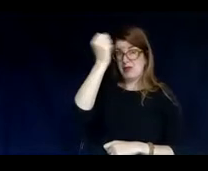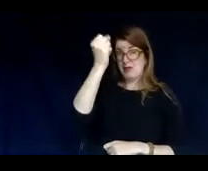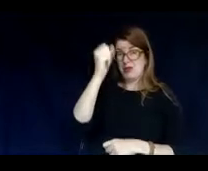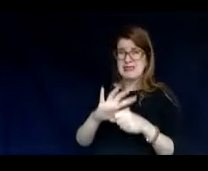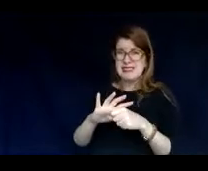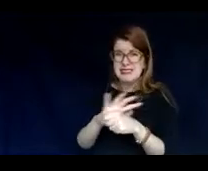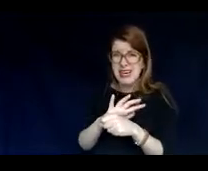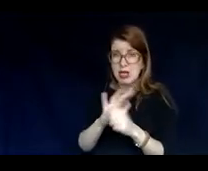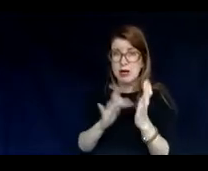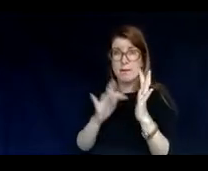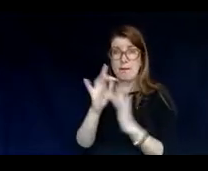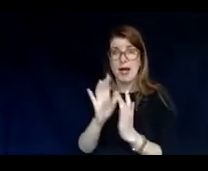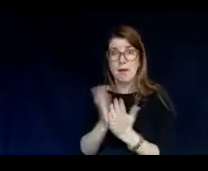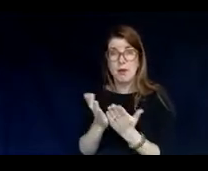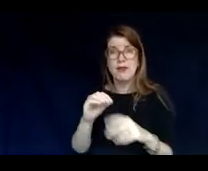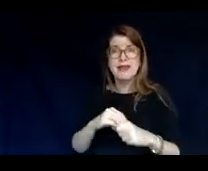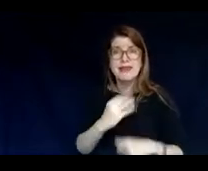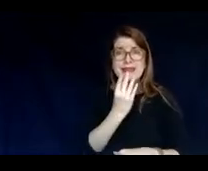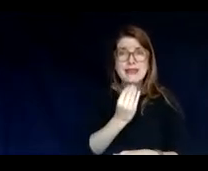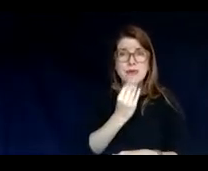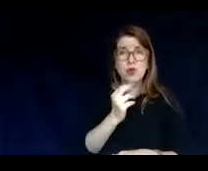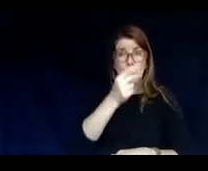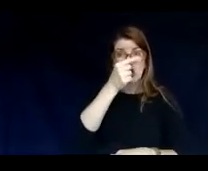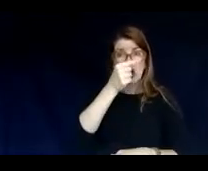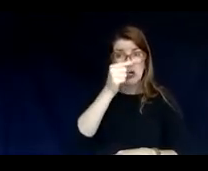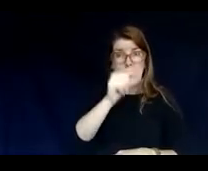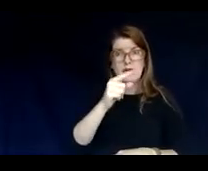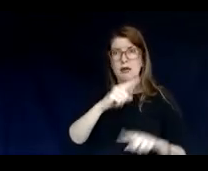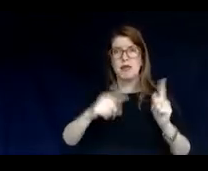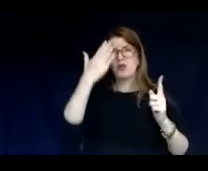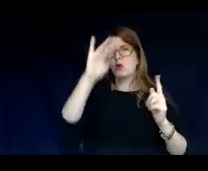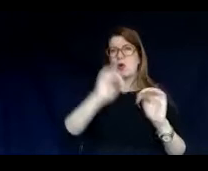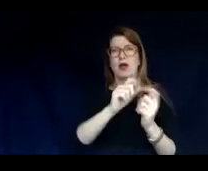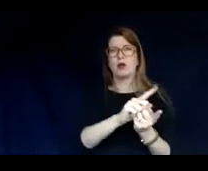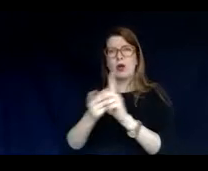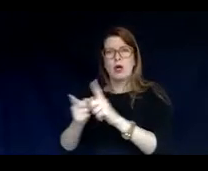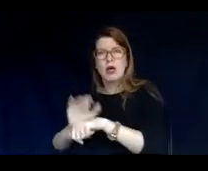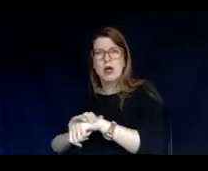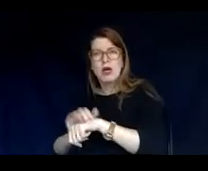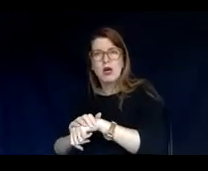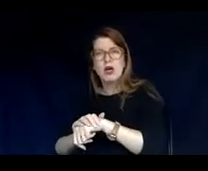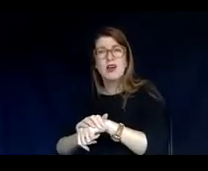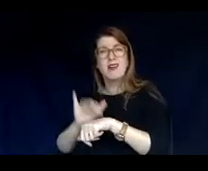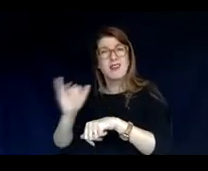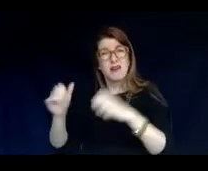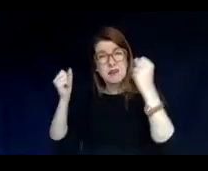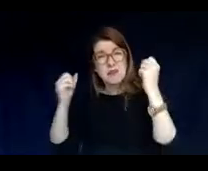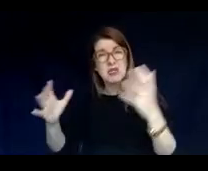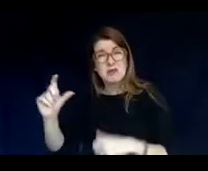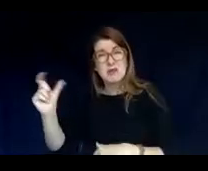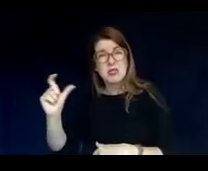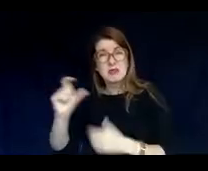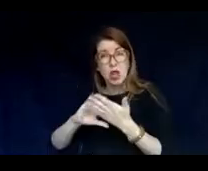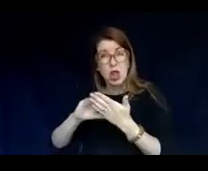entire Bible in Hebrew or Greek, but never were taught to translate it into English? That's how millions of Muslims live, because we're